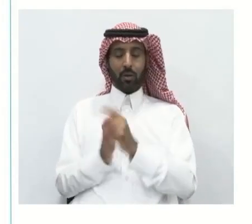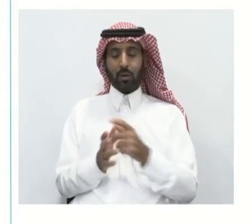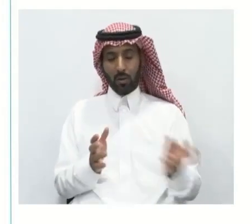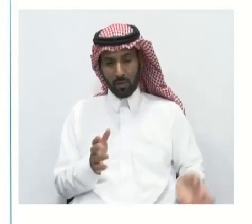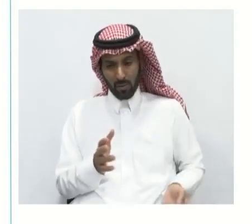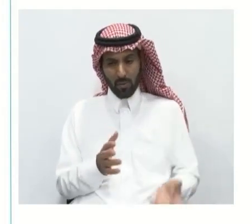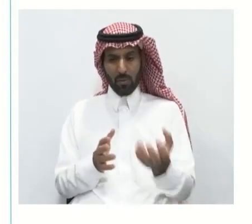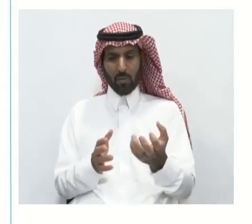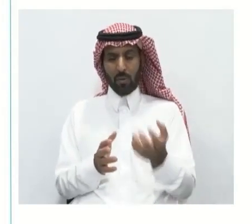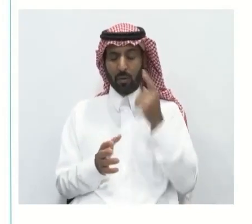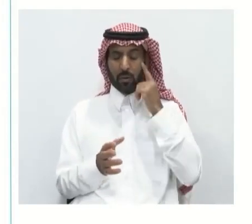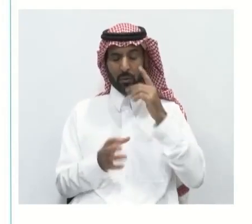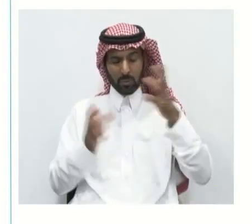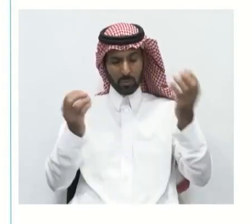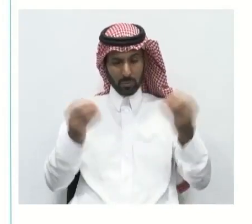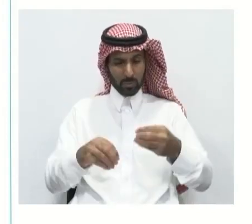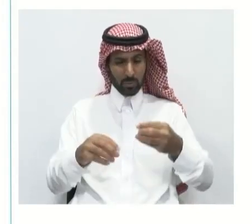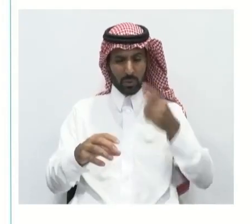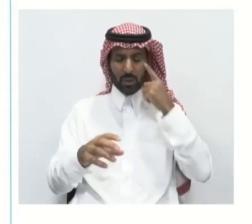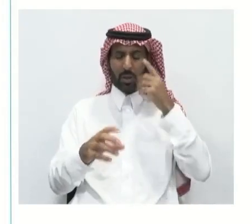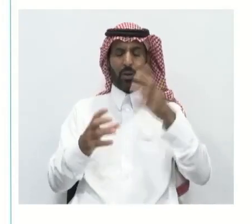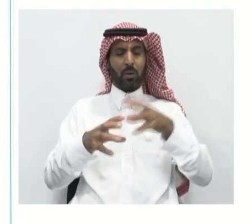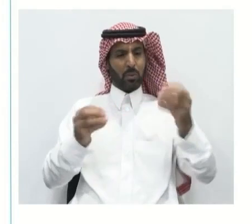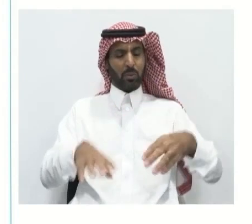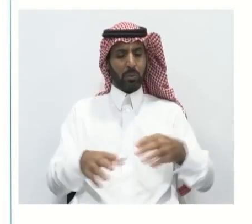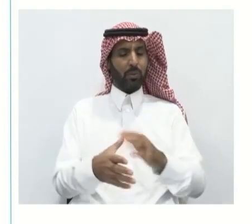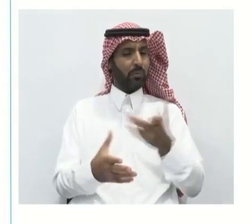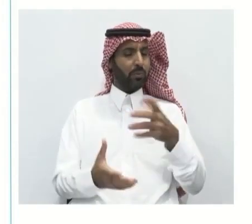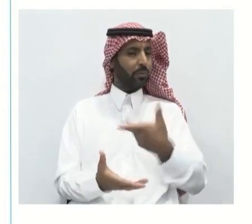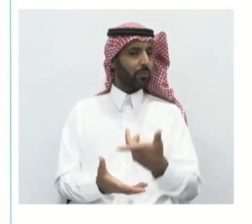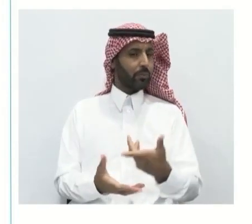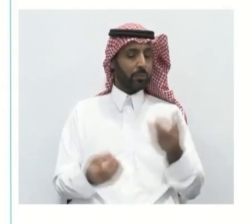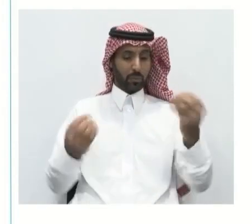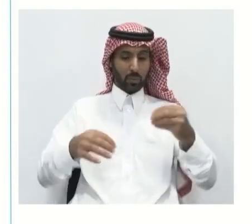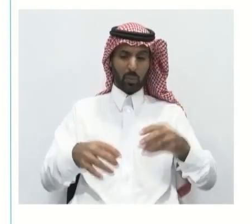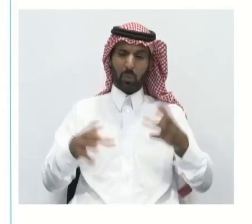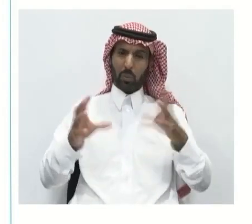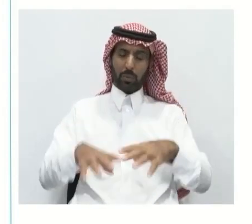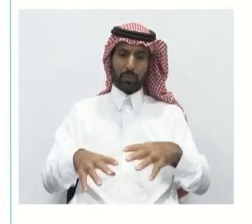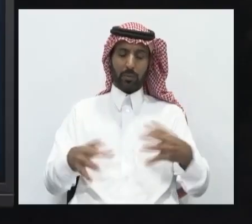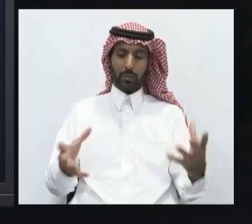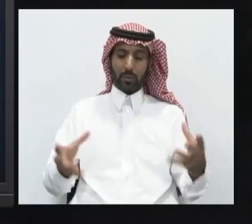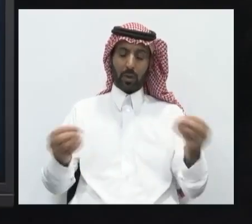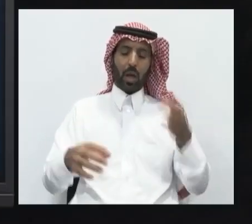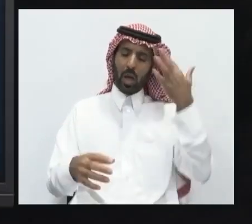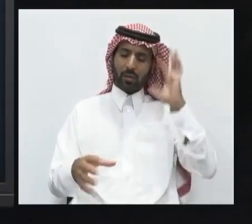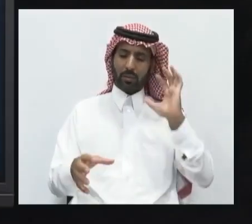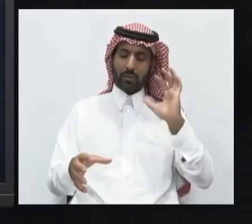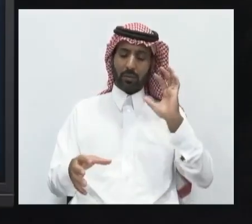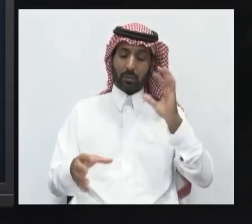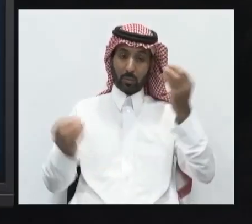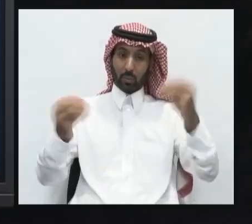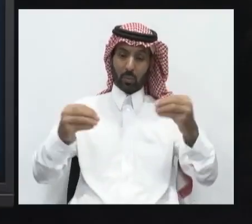murder, a large number of something. A large number of something, of anything. When you have a